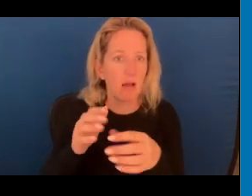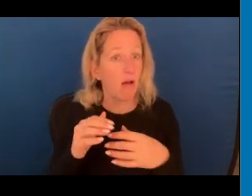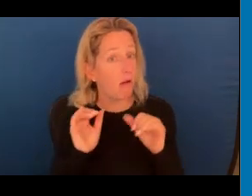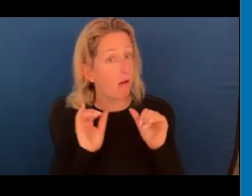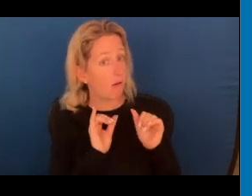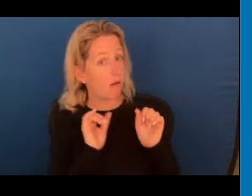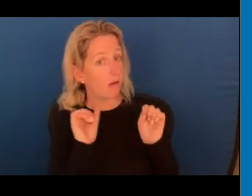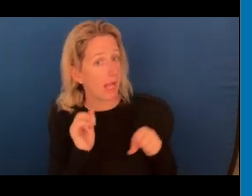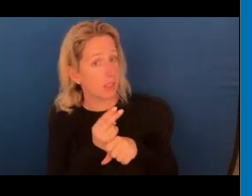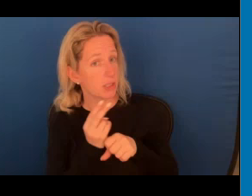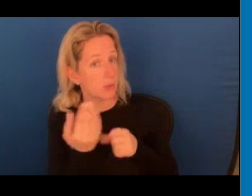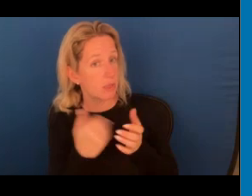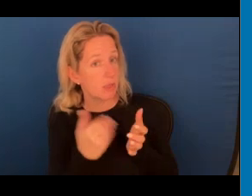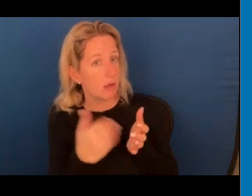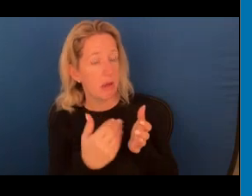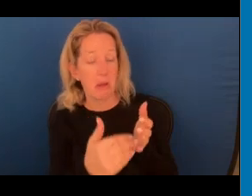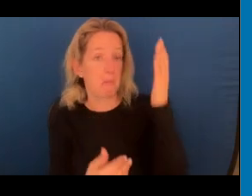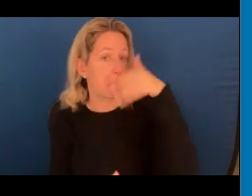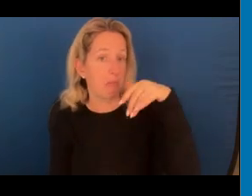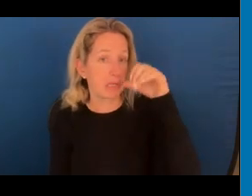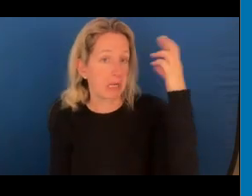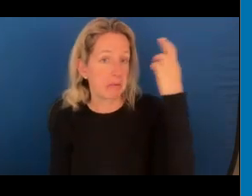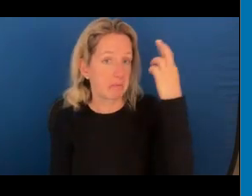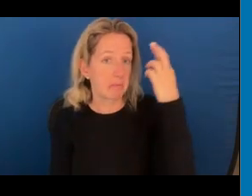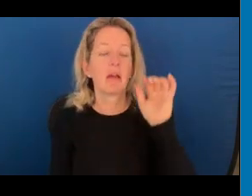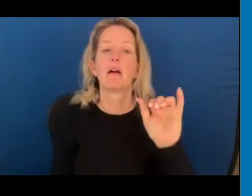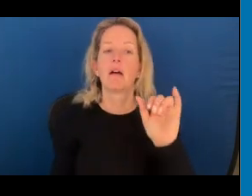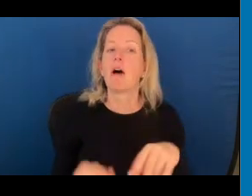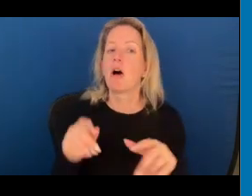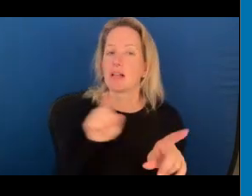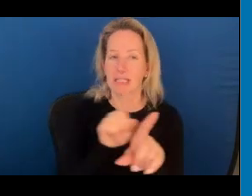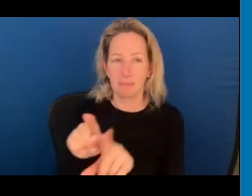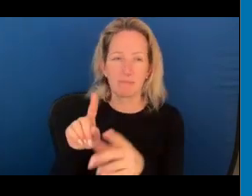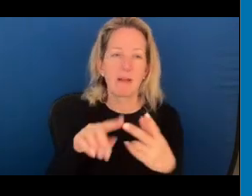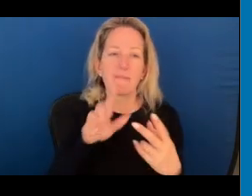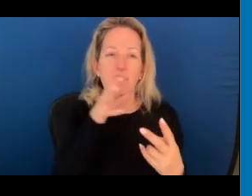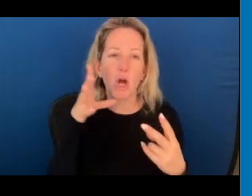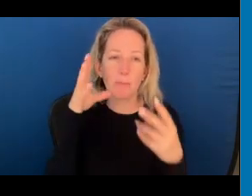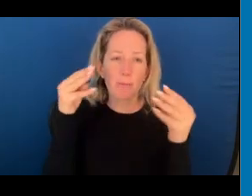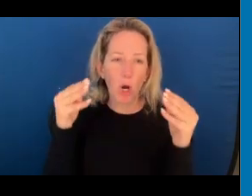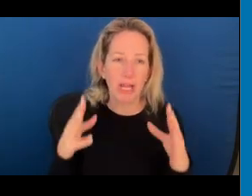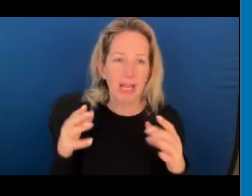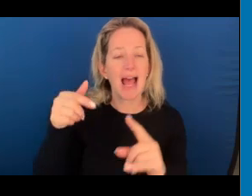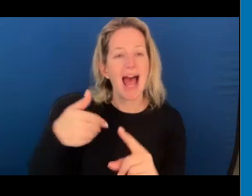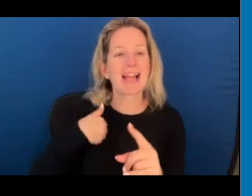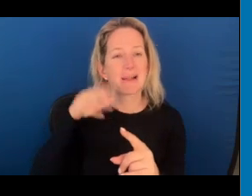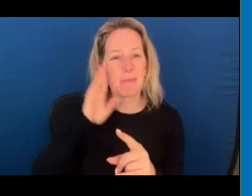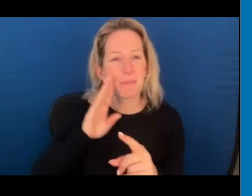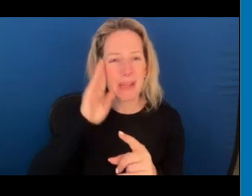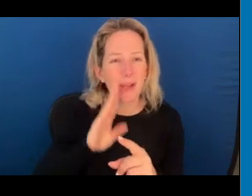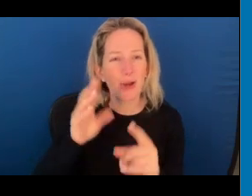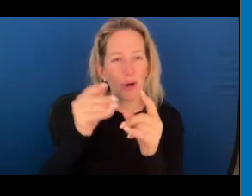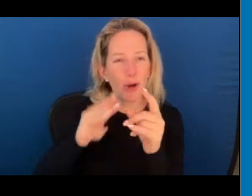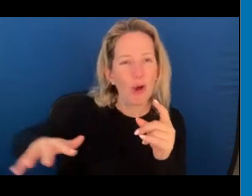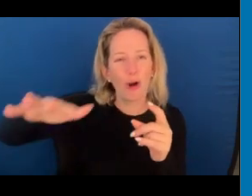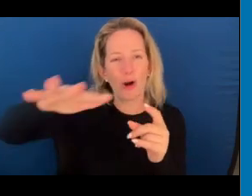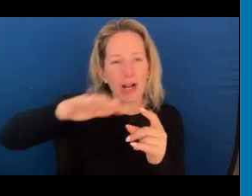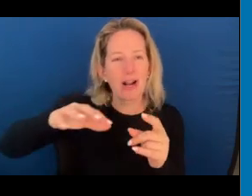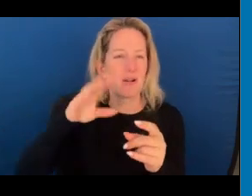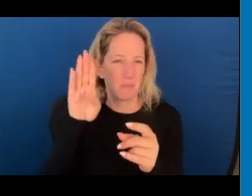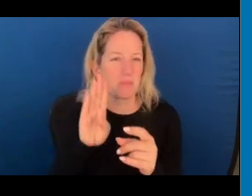We didn't know. Same with the farmer's market. That farmer's market that we work with has a beer garden, has a brewery. We have a lot of